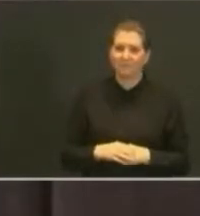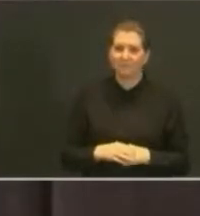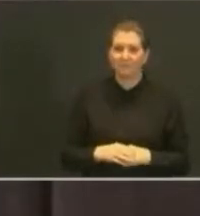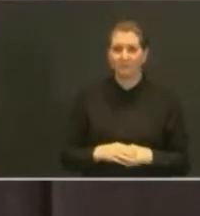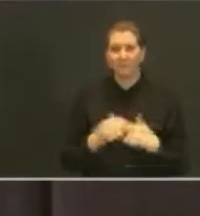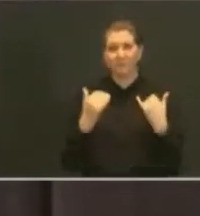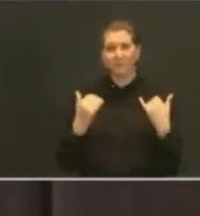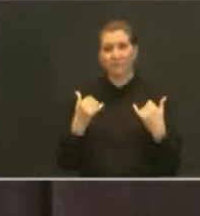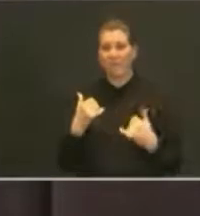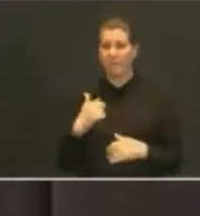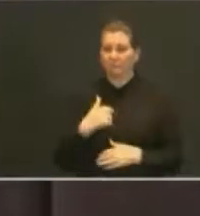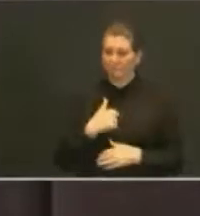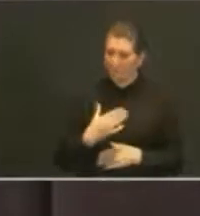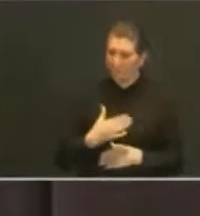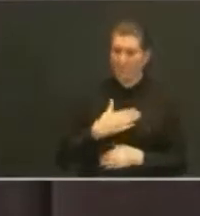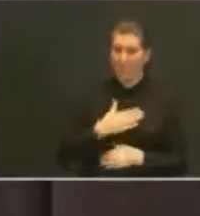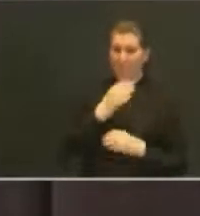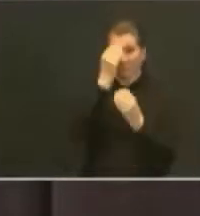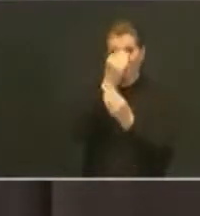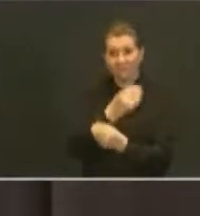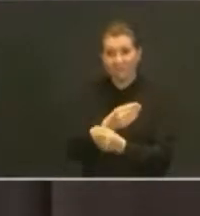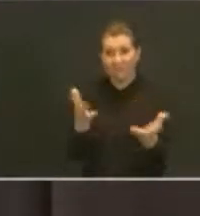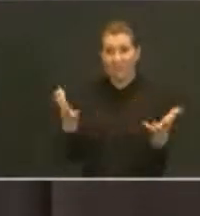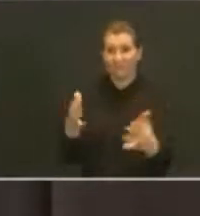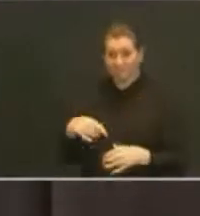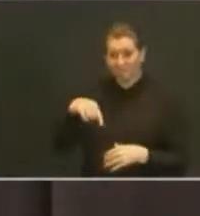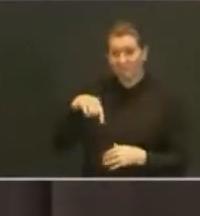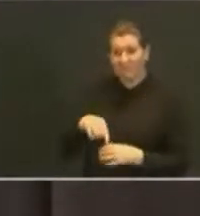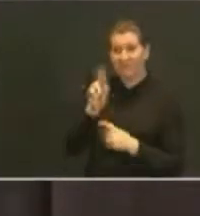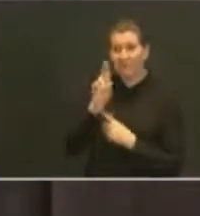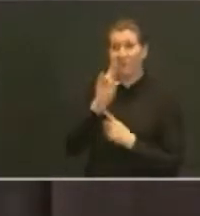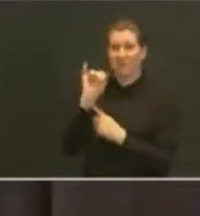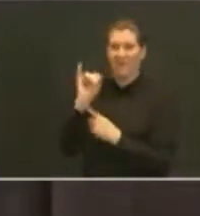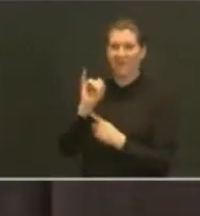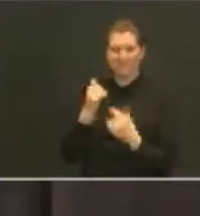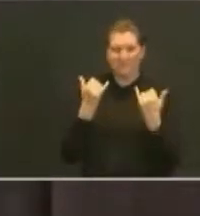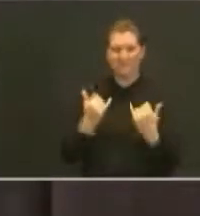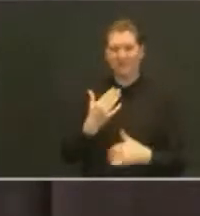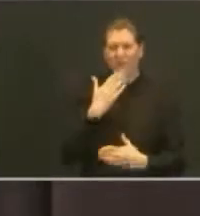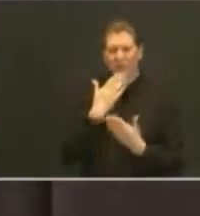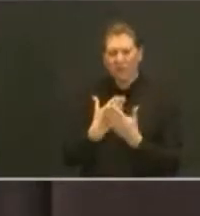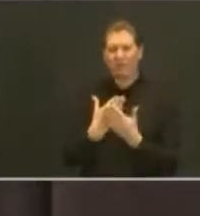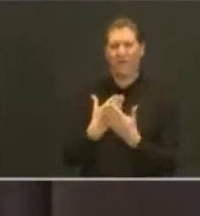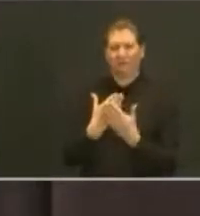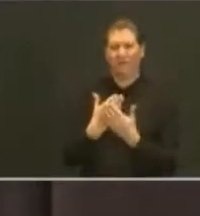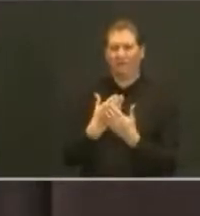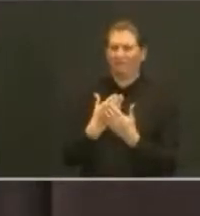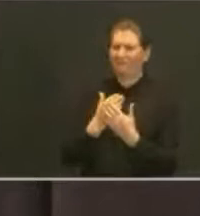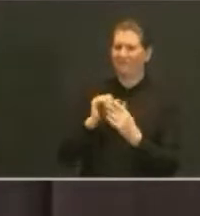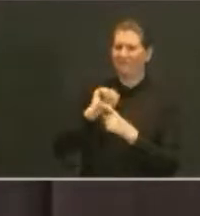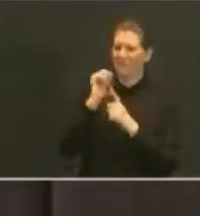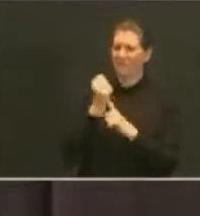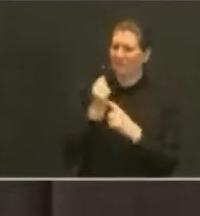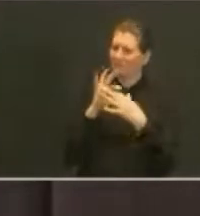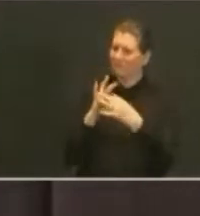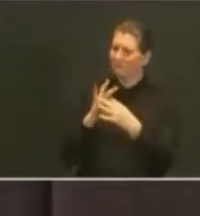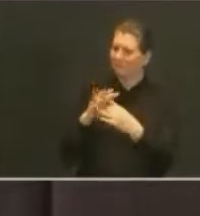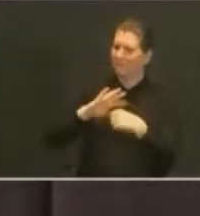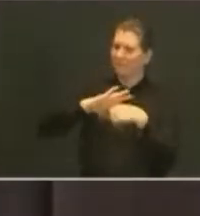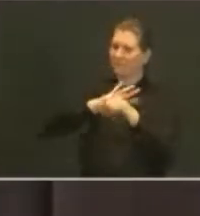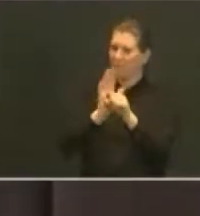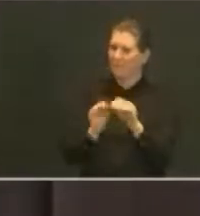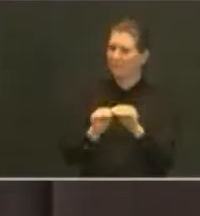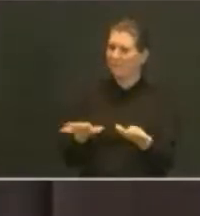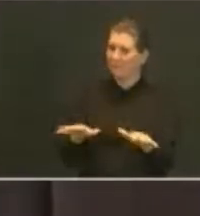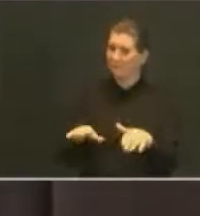Island continues to be in a very good place when it comes to our overall COVID-19 response. And it's important